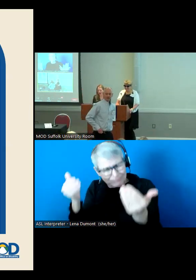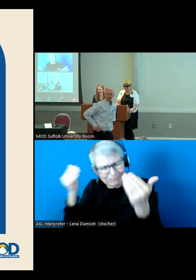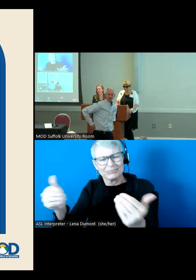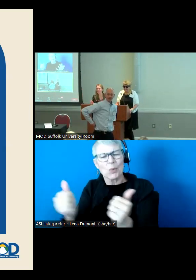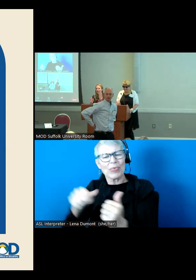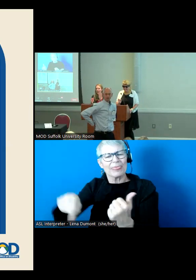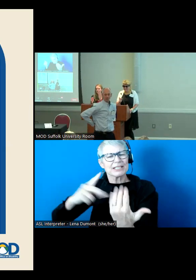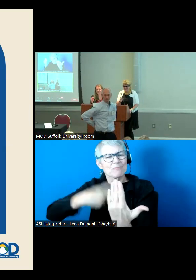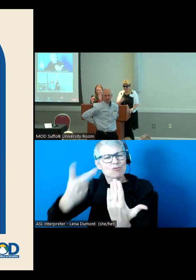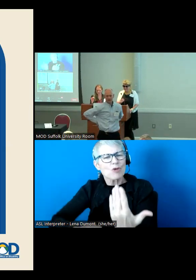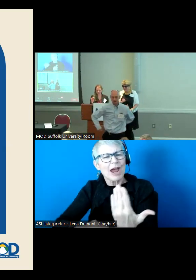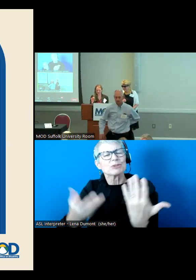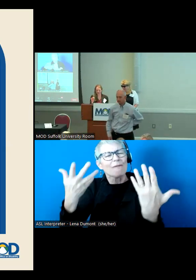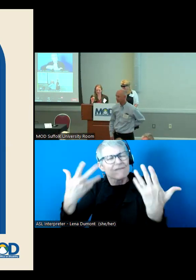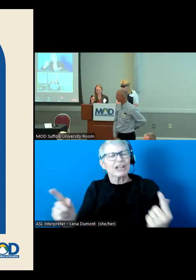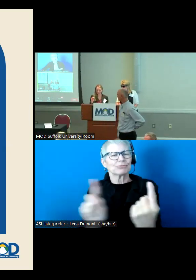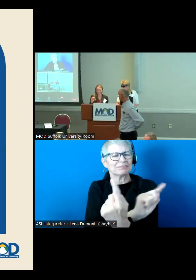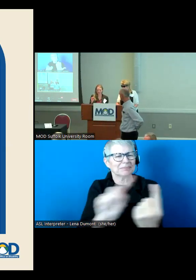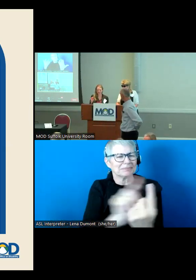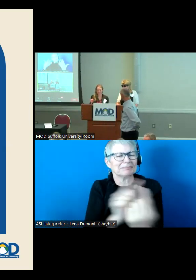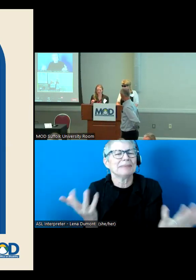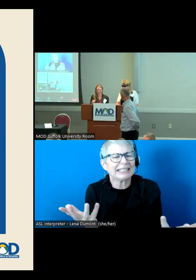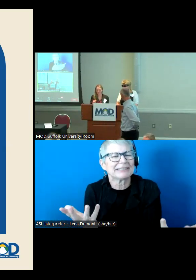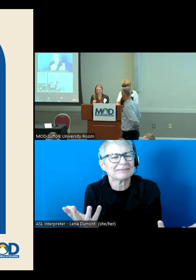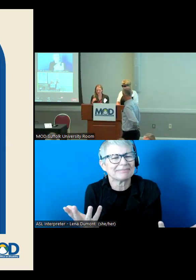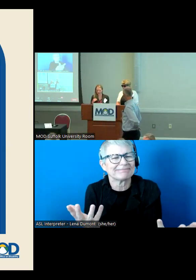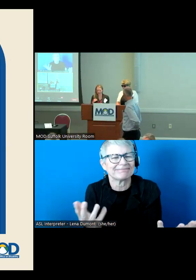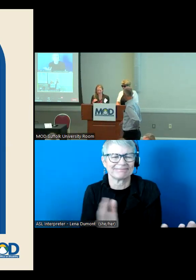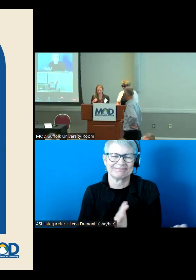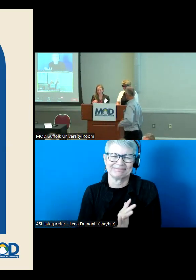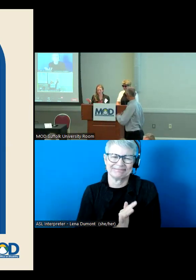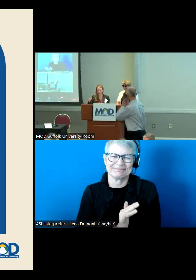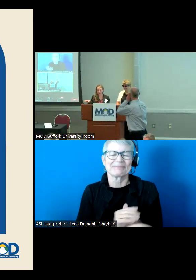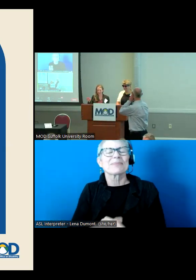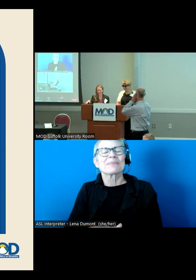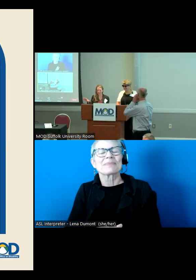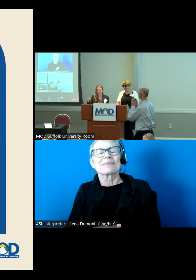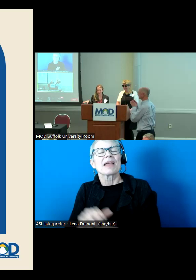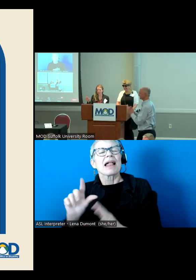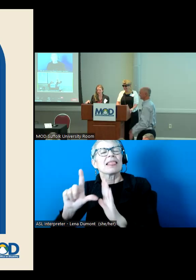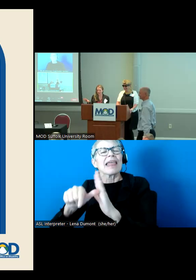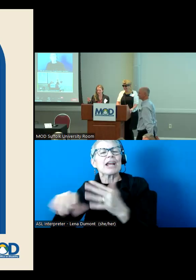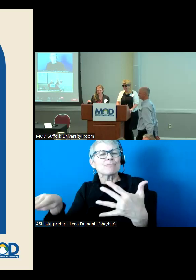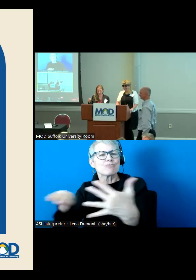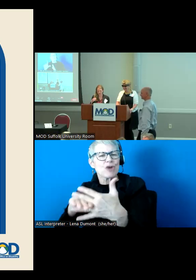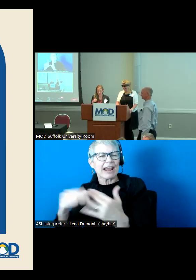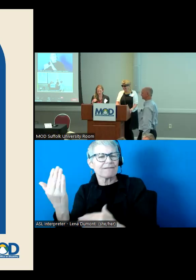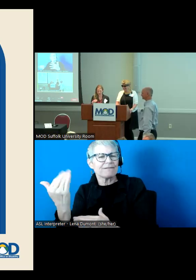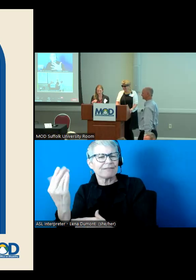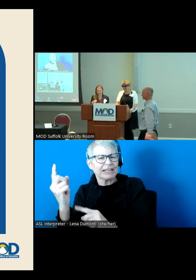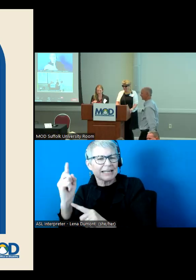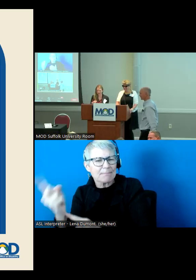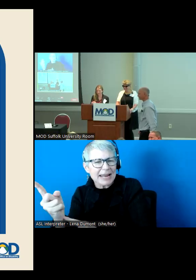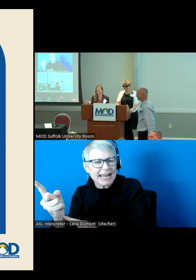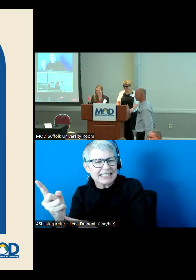All right, we're going to have a 15-minute break later in the program to mingle, and we'll try to end early so you have more time